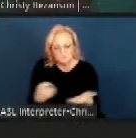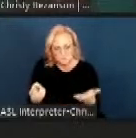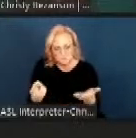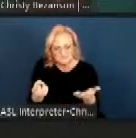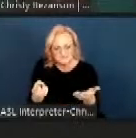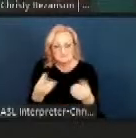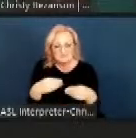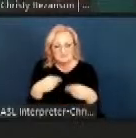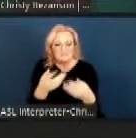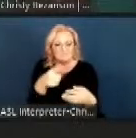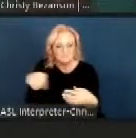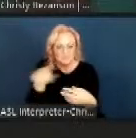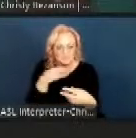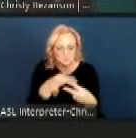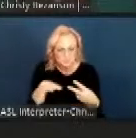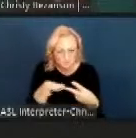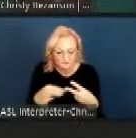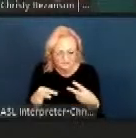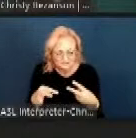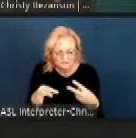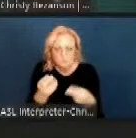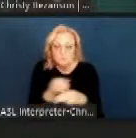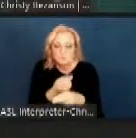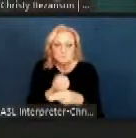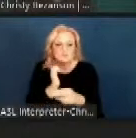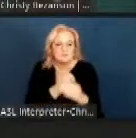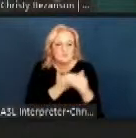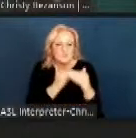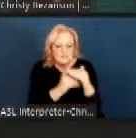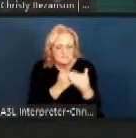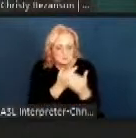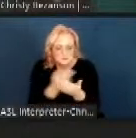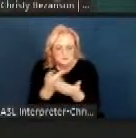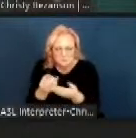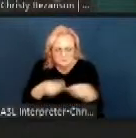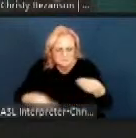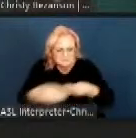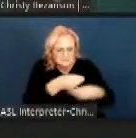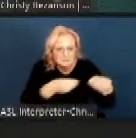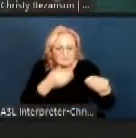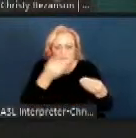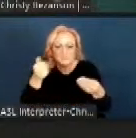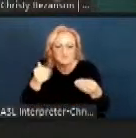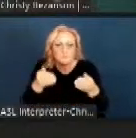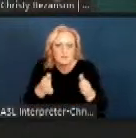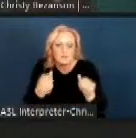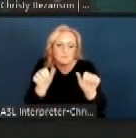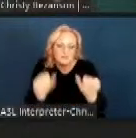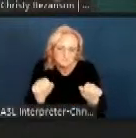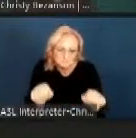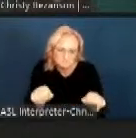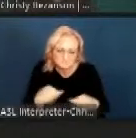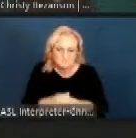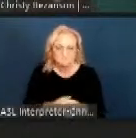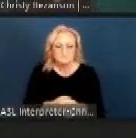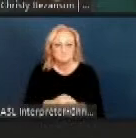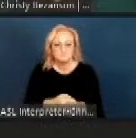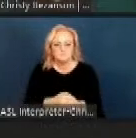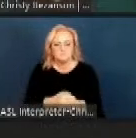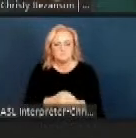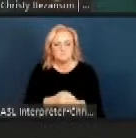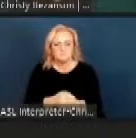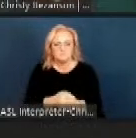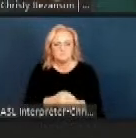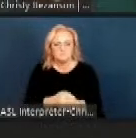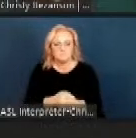and using our limited resources in the most efficient manner. We've got to continue innovating because